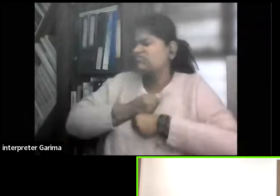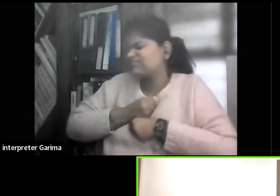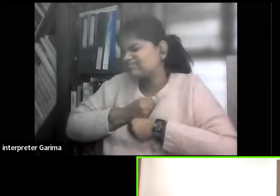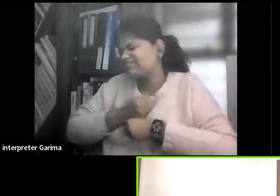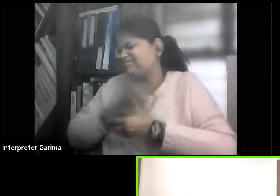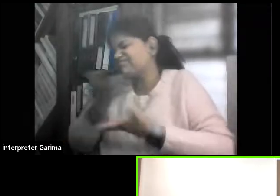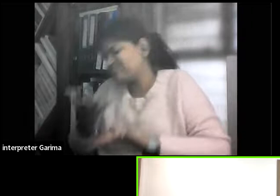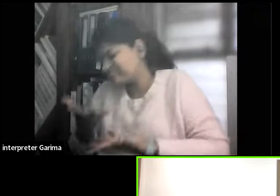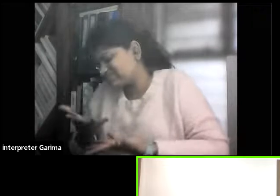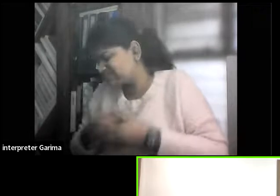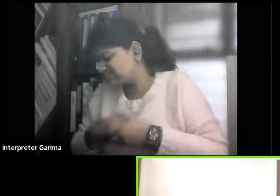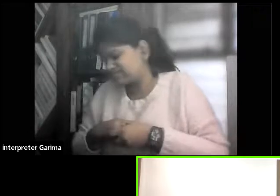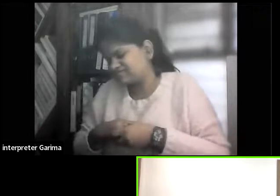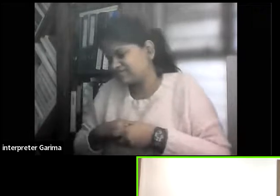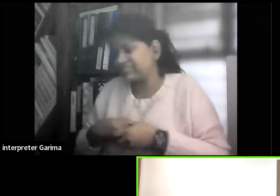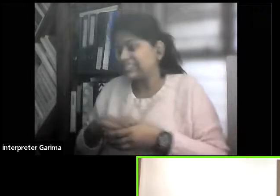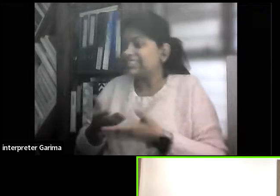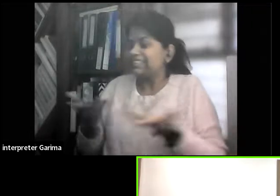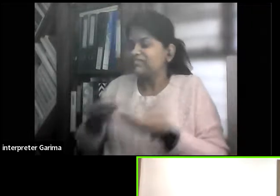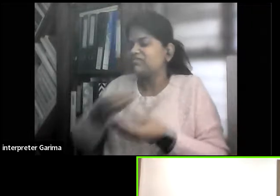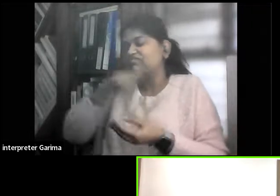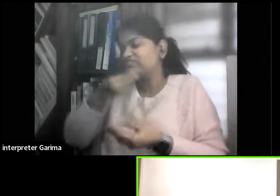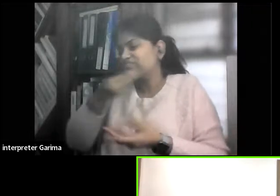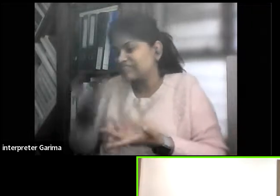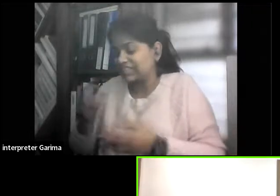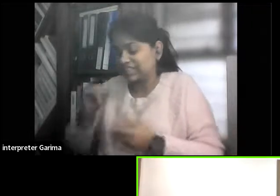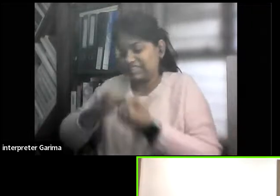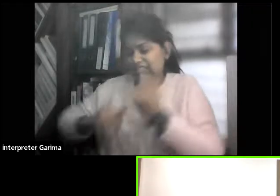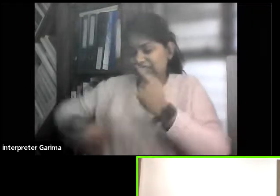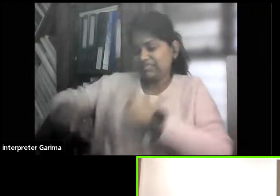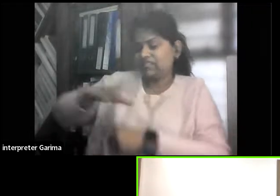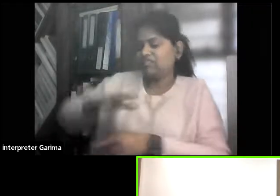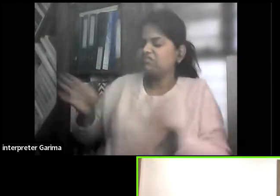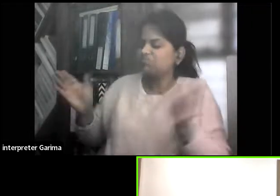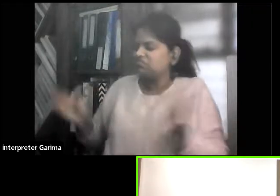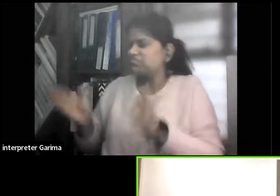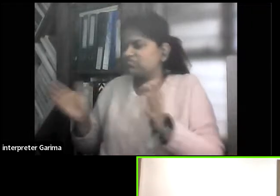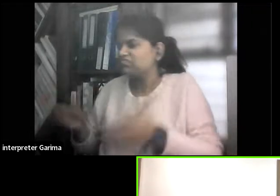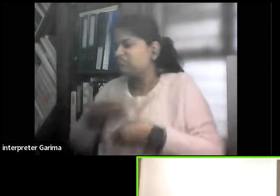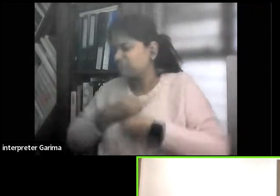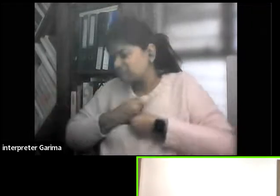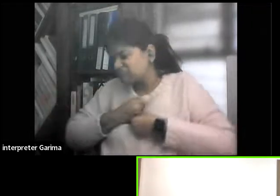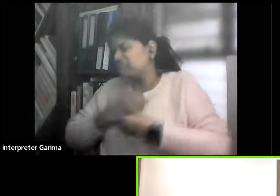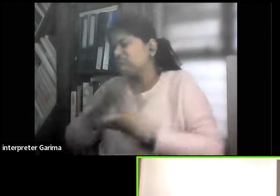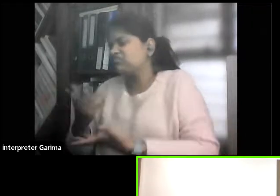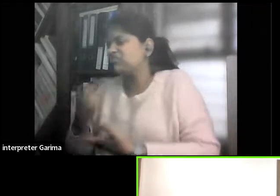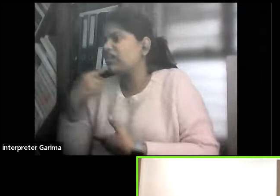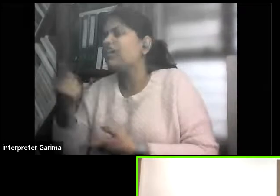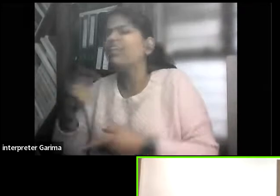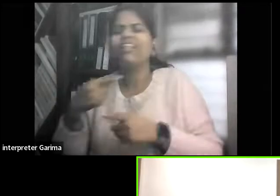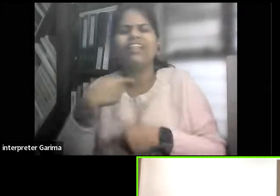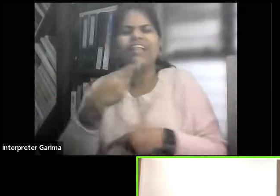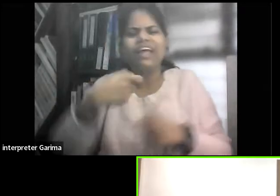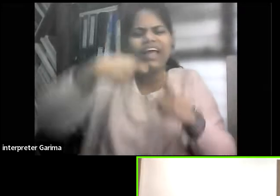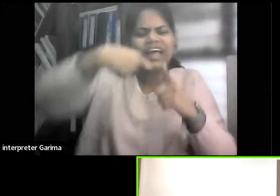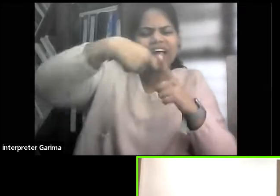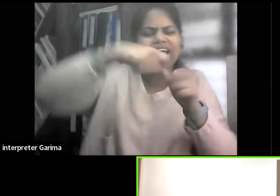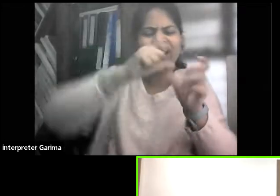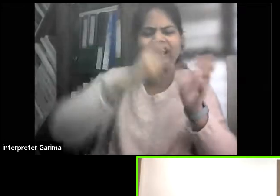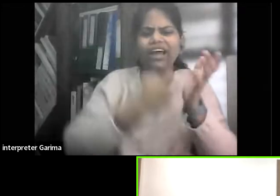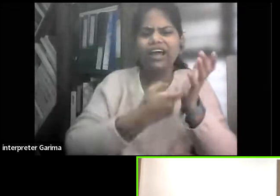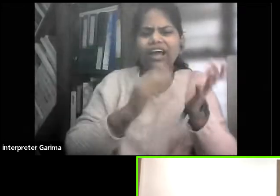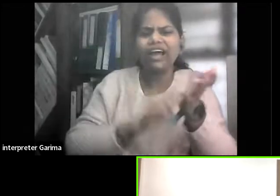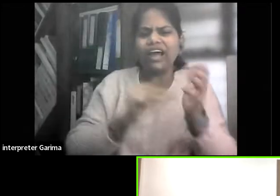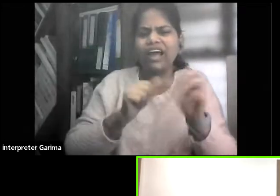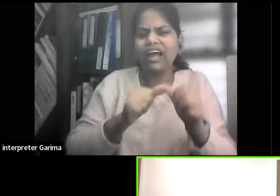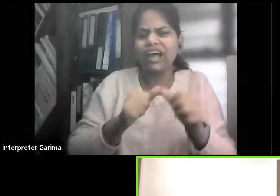or a complete ostracization from the society. He refers to the term karma phal, which according to the Hindu doctrine associates disability